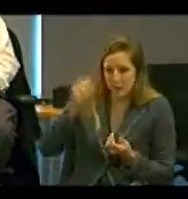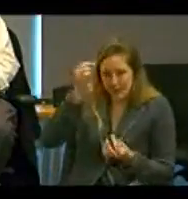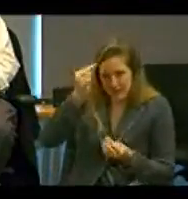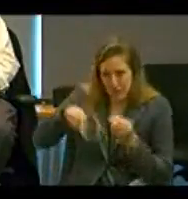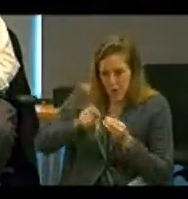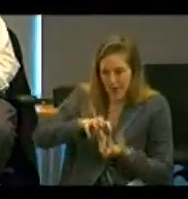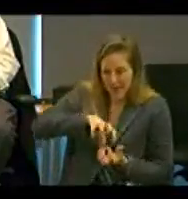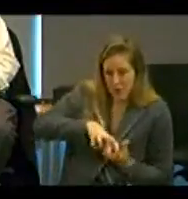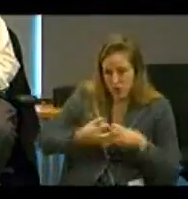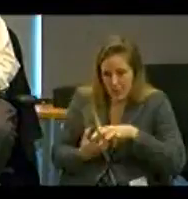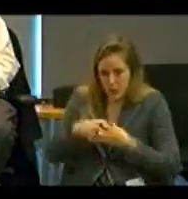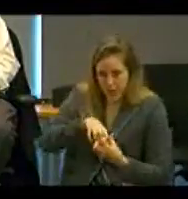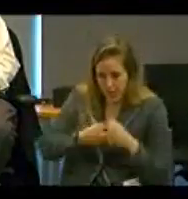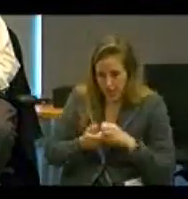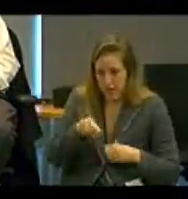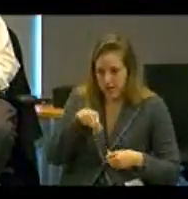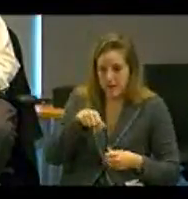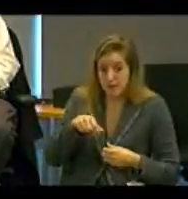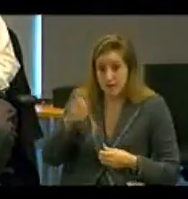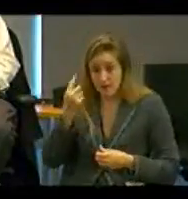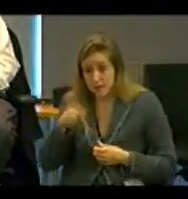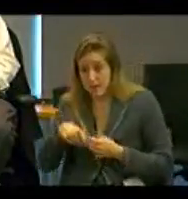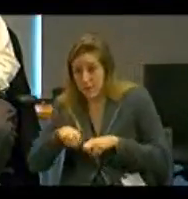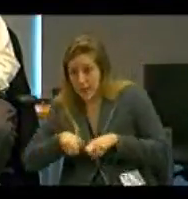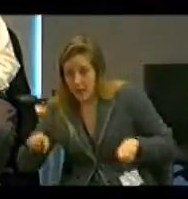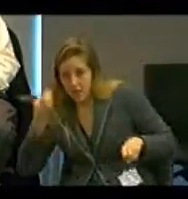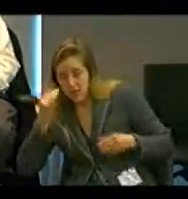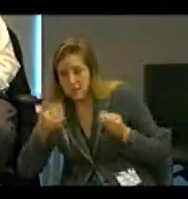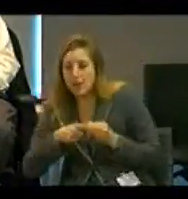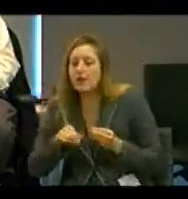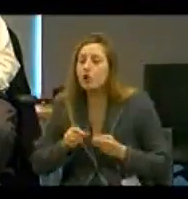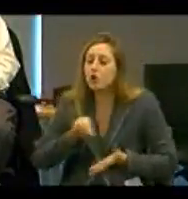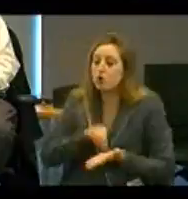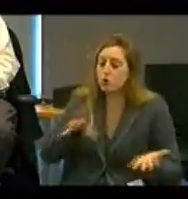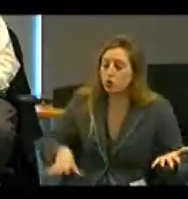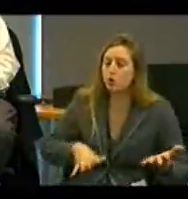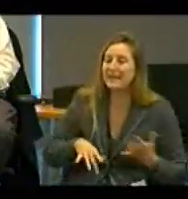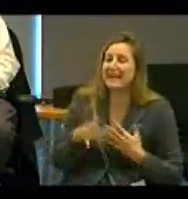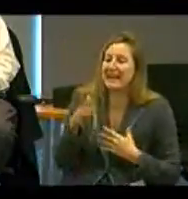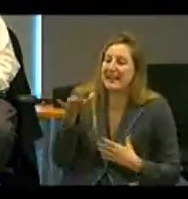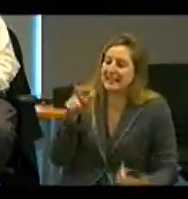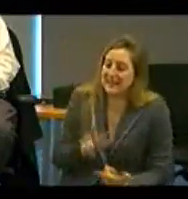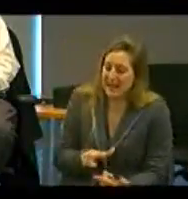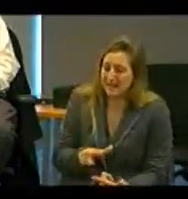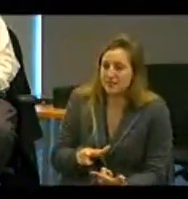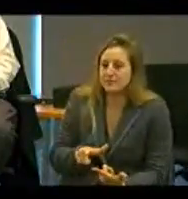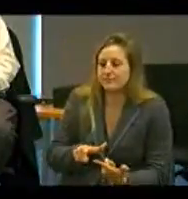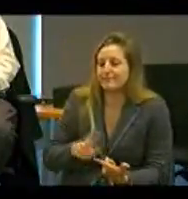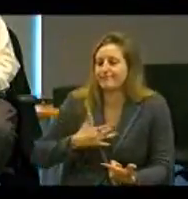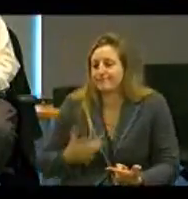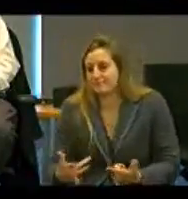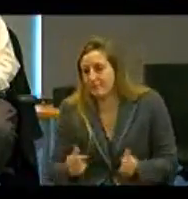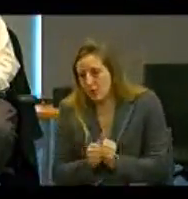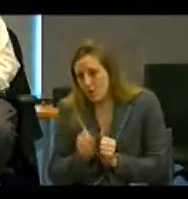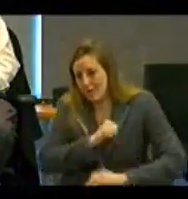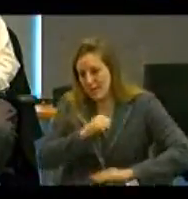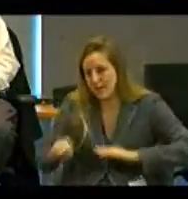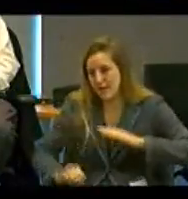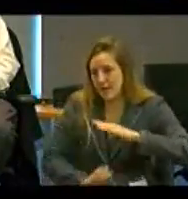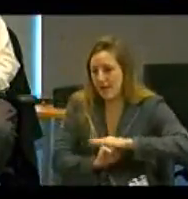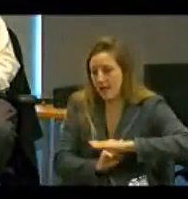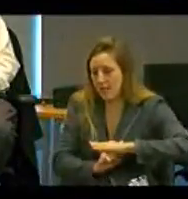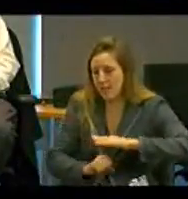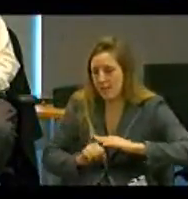students with disabilities became 12% less likely to be held back. The other study found a statistically significant, though practically not